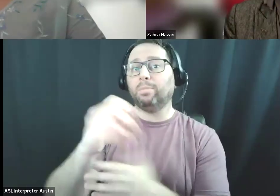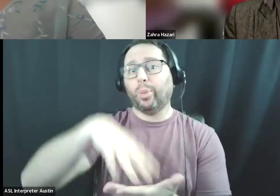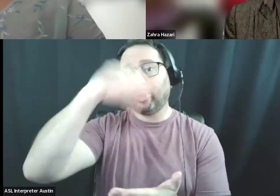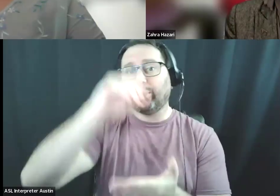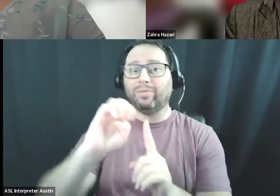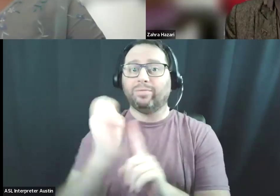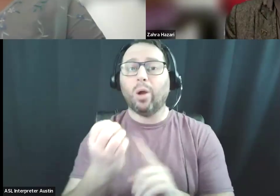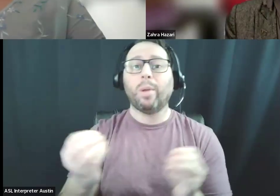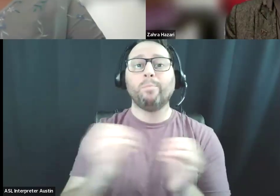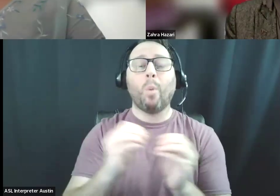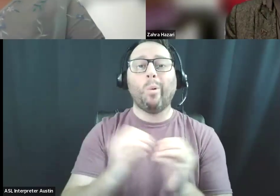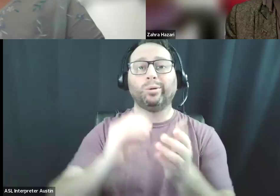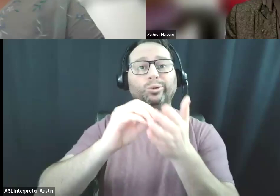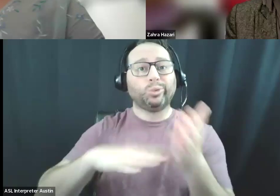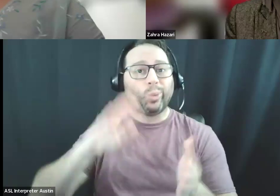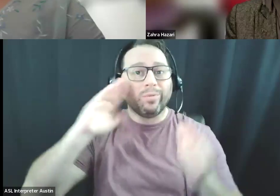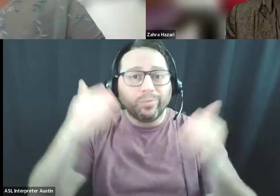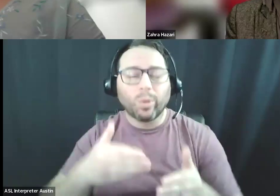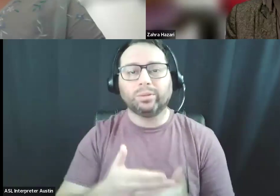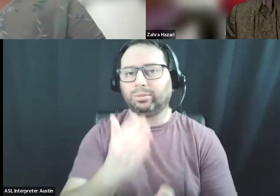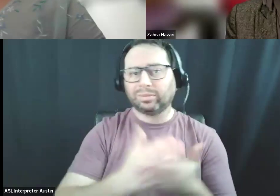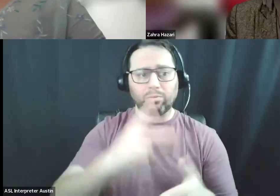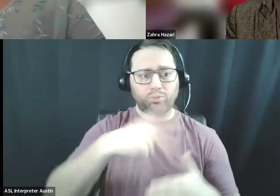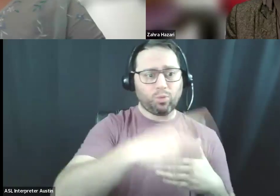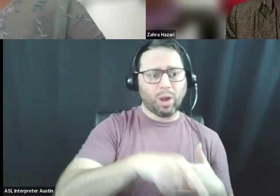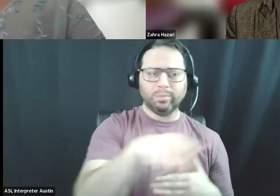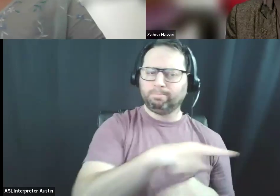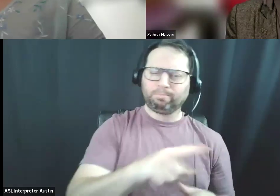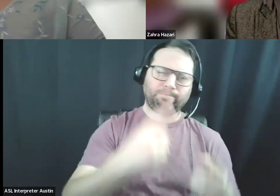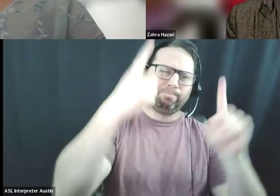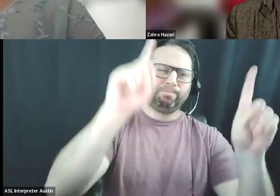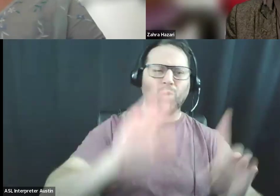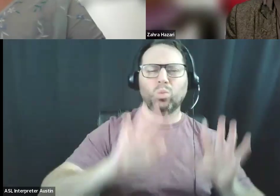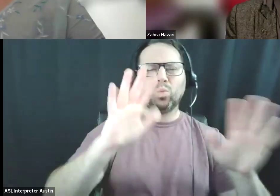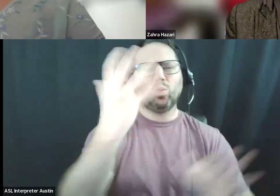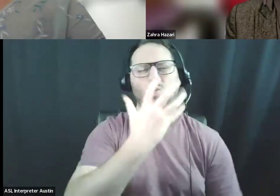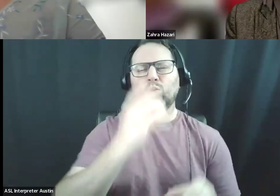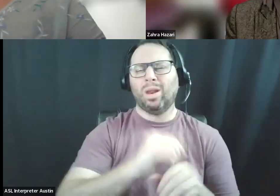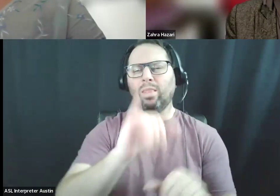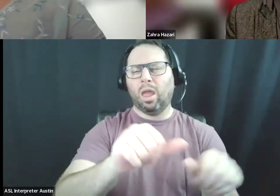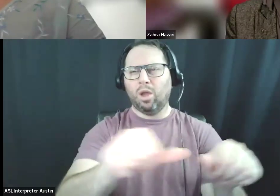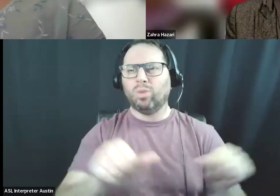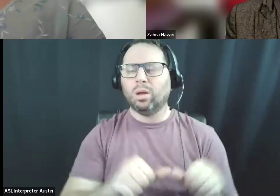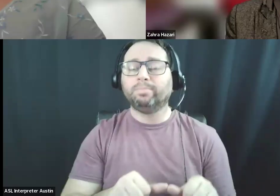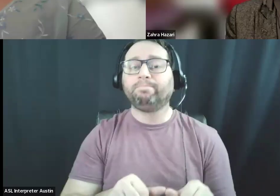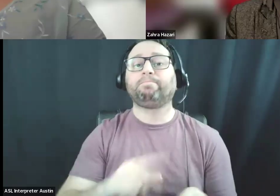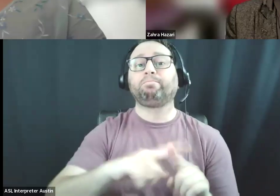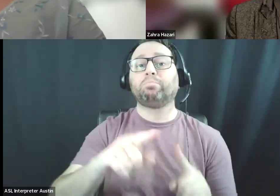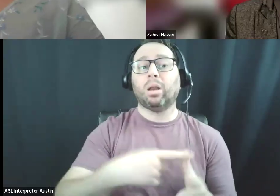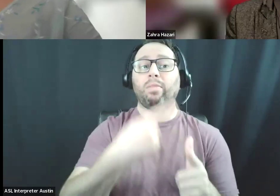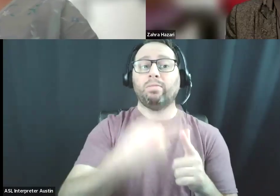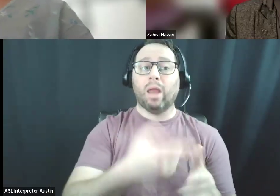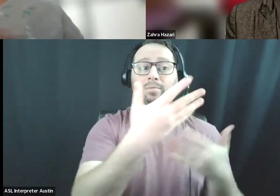know, there are some programs that are doing great in this area. But then I'm wondering, these students then go on